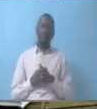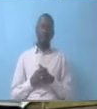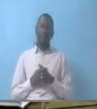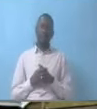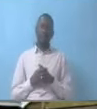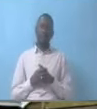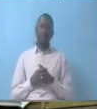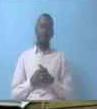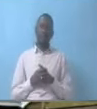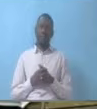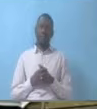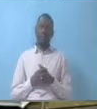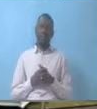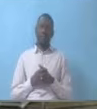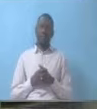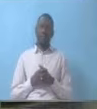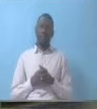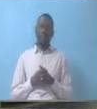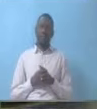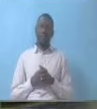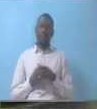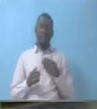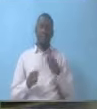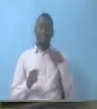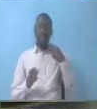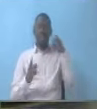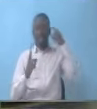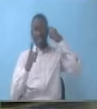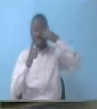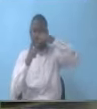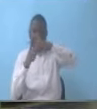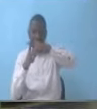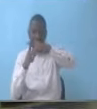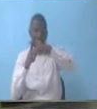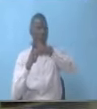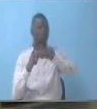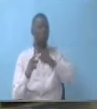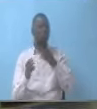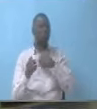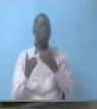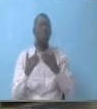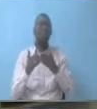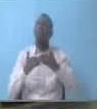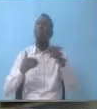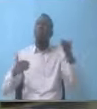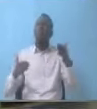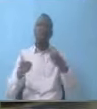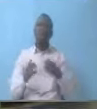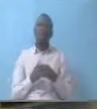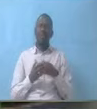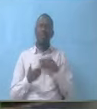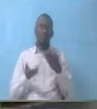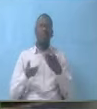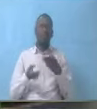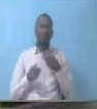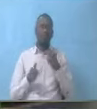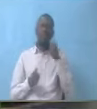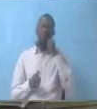In fact, the targeting was so blatant that it was